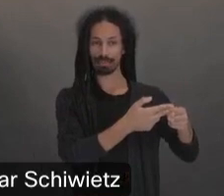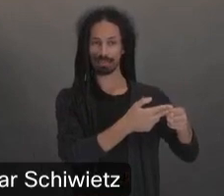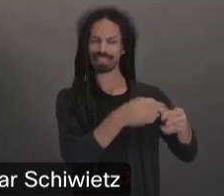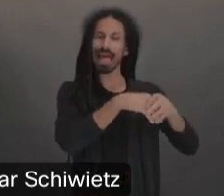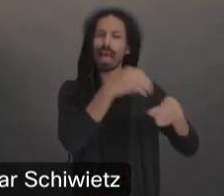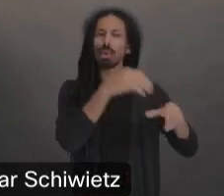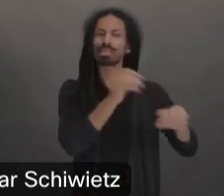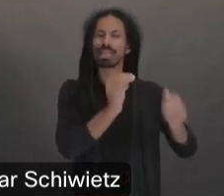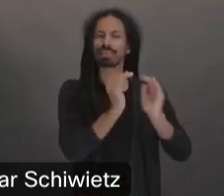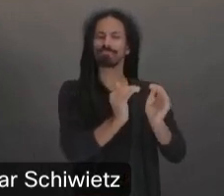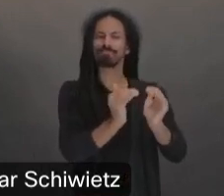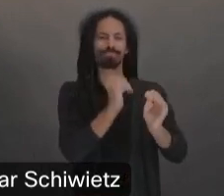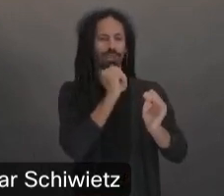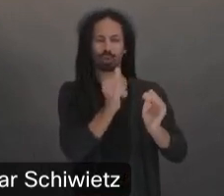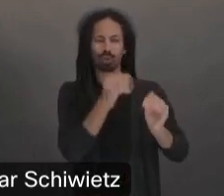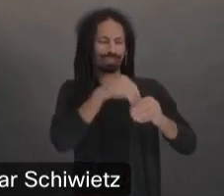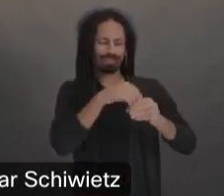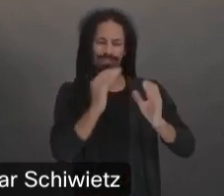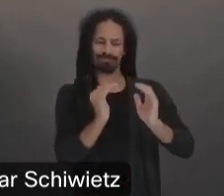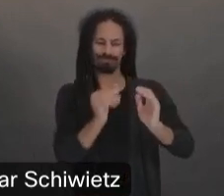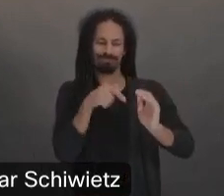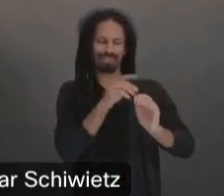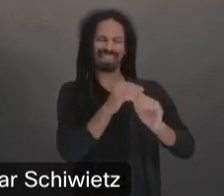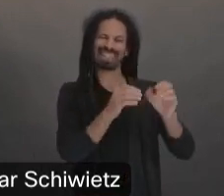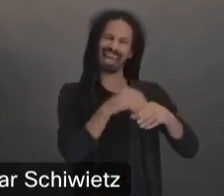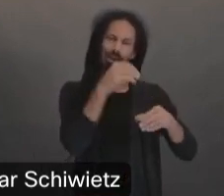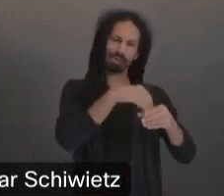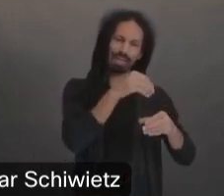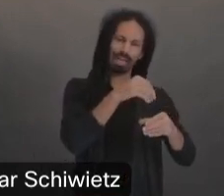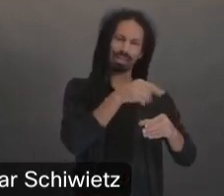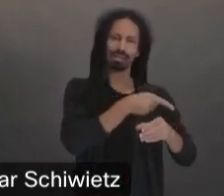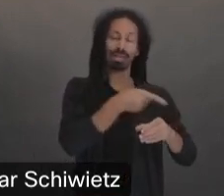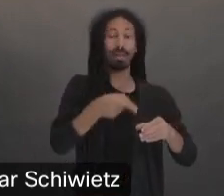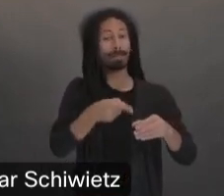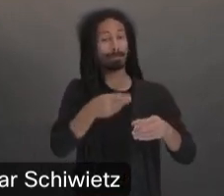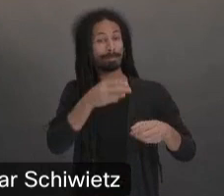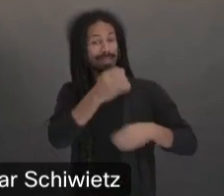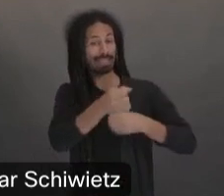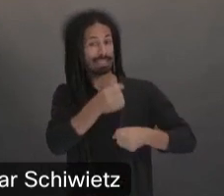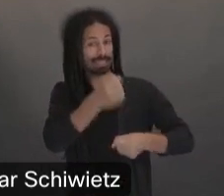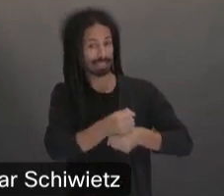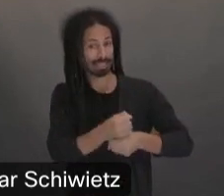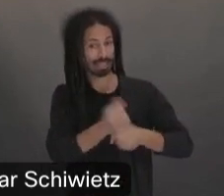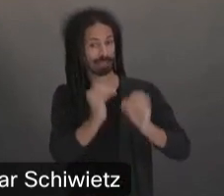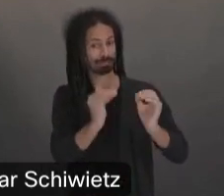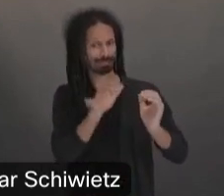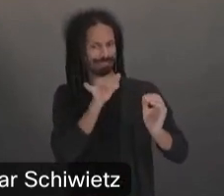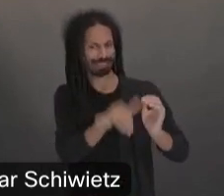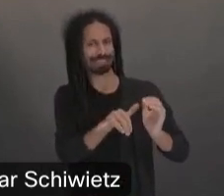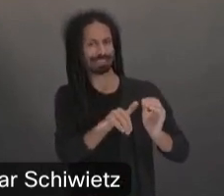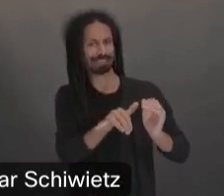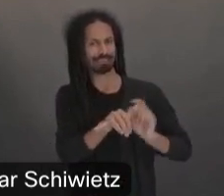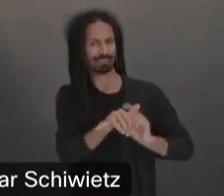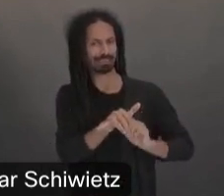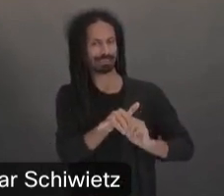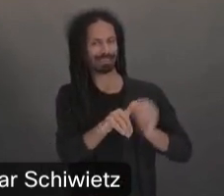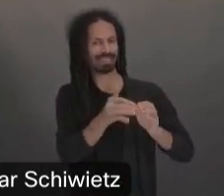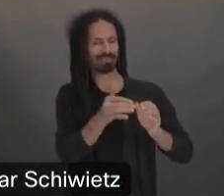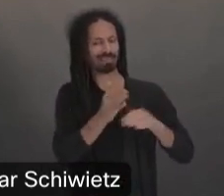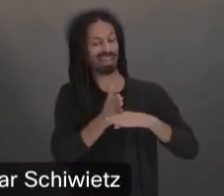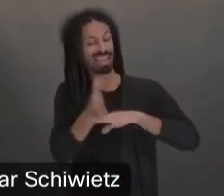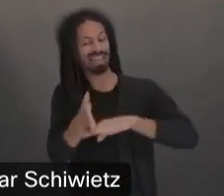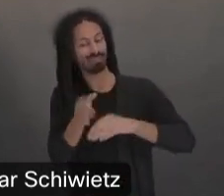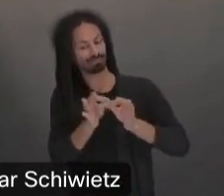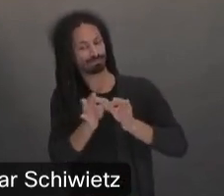It is not in parentheses, but the date remains in parentheses. And it's usually followed by a